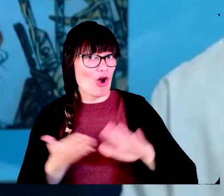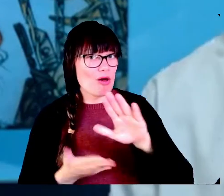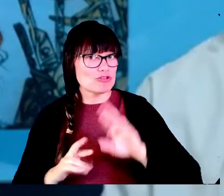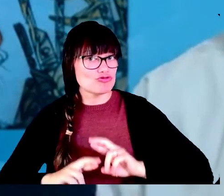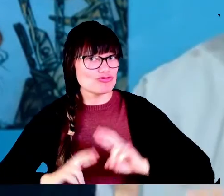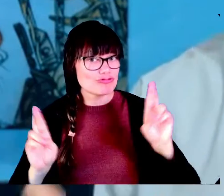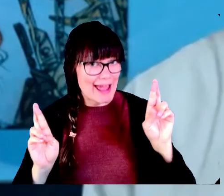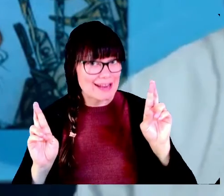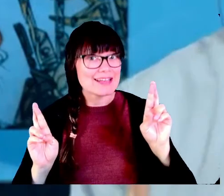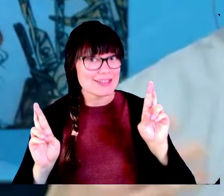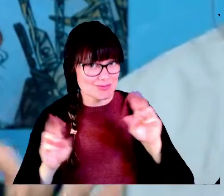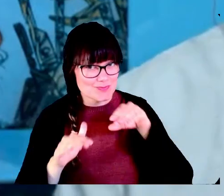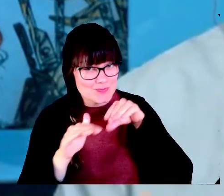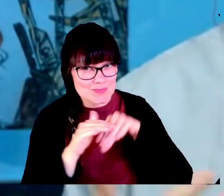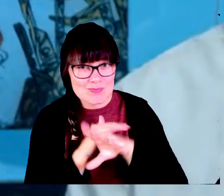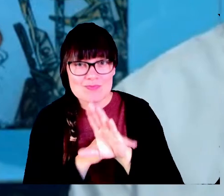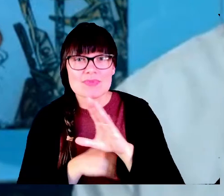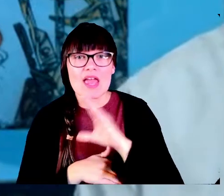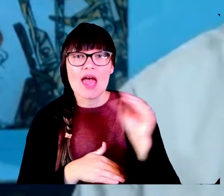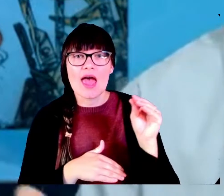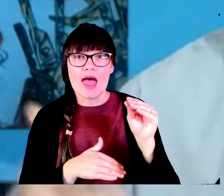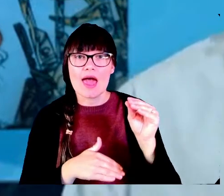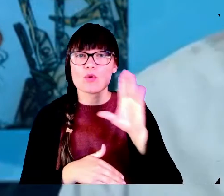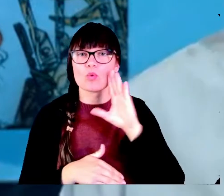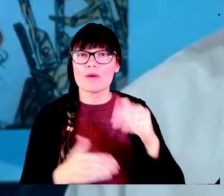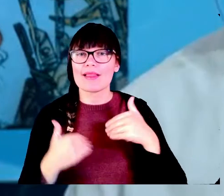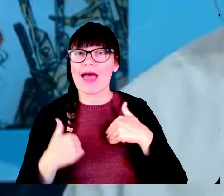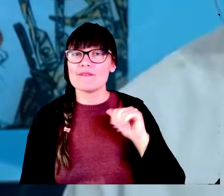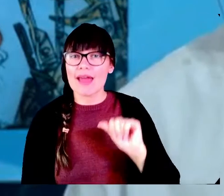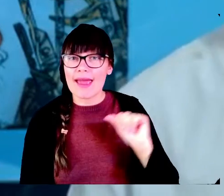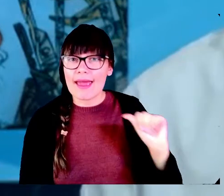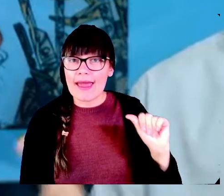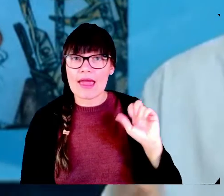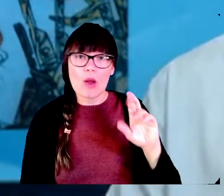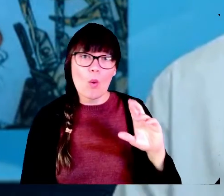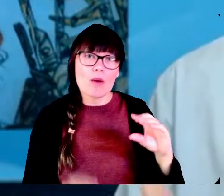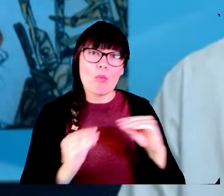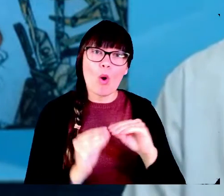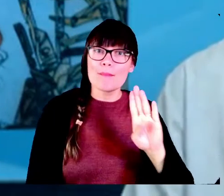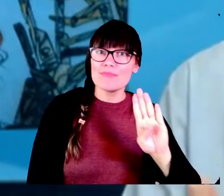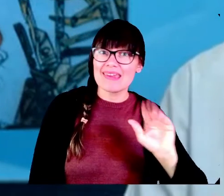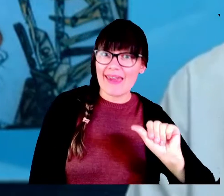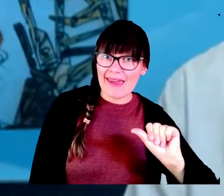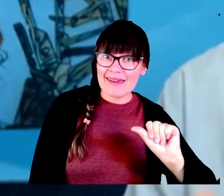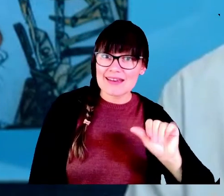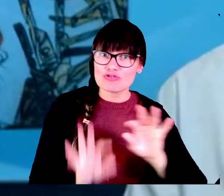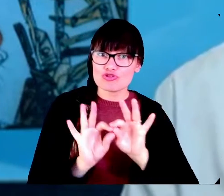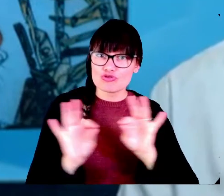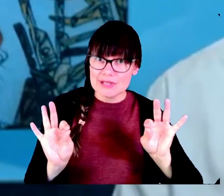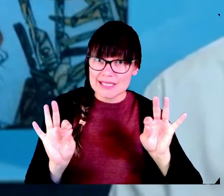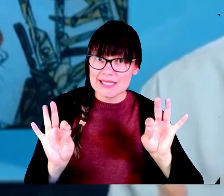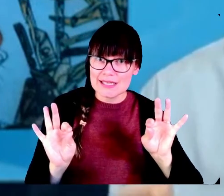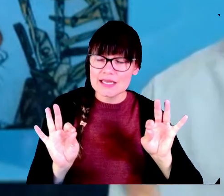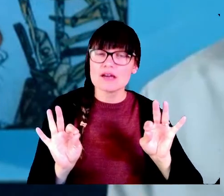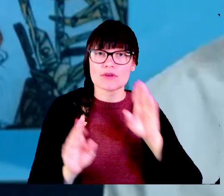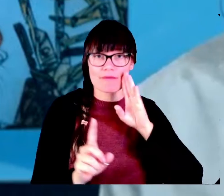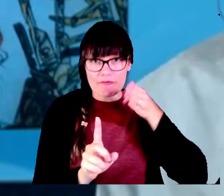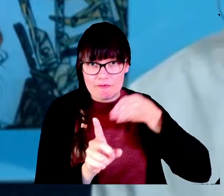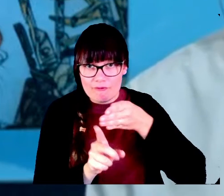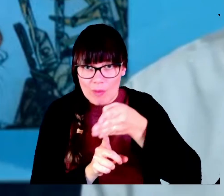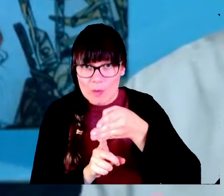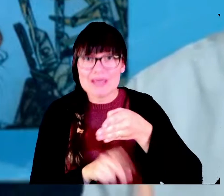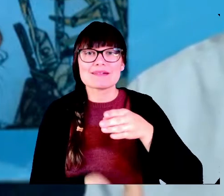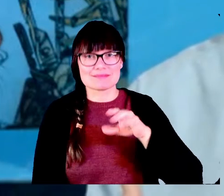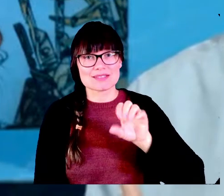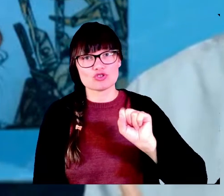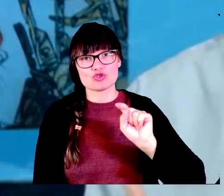go and get kind of like what would be an associate's degree or maybe even more in studio artwork and studio design. And if you do that,